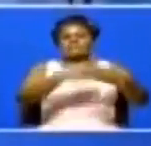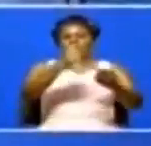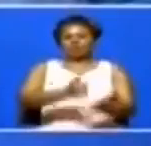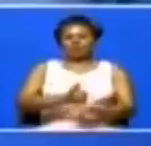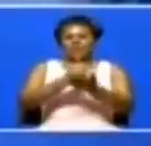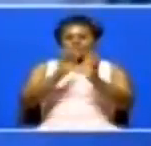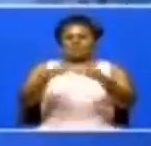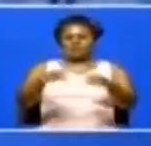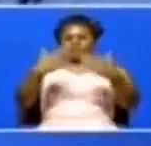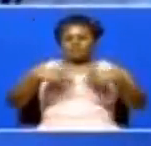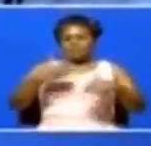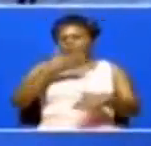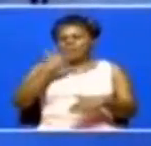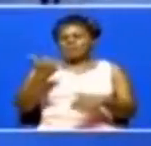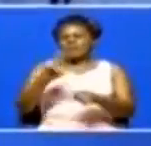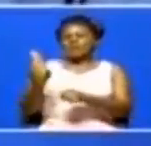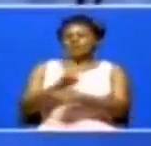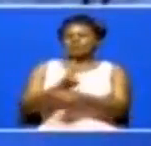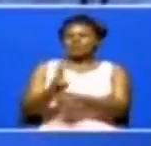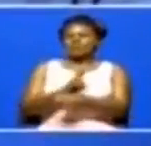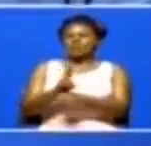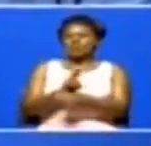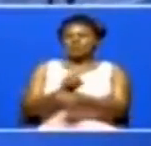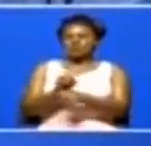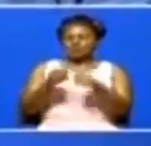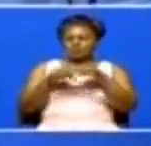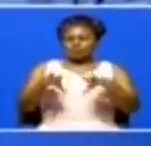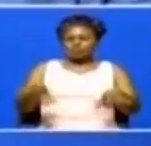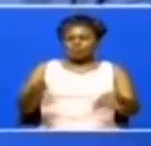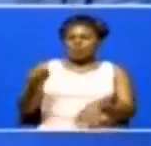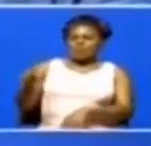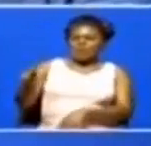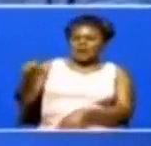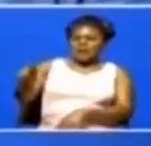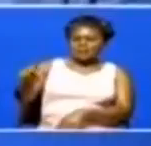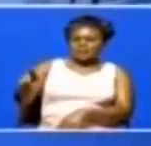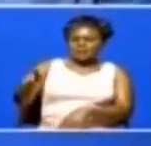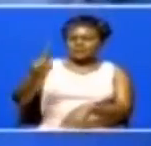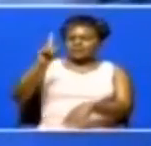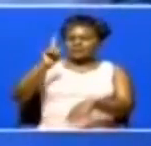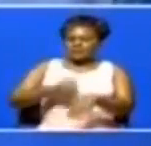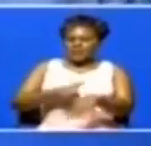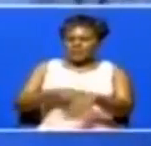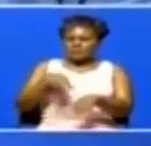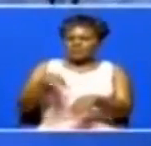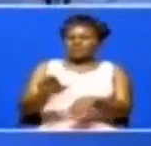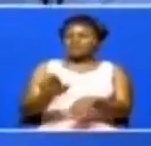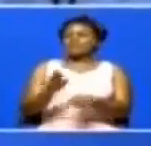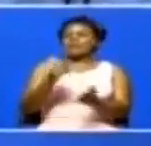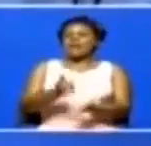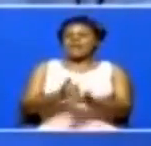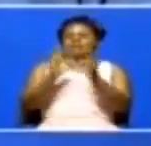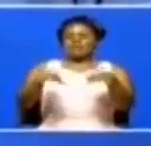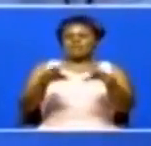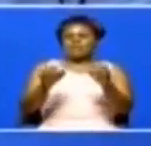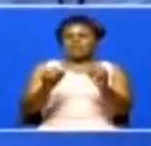farmers to better utilize their spraying, their planting, and their seeding. At the end of the day, what we were trying to do is help farmers save